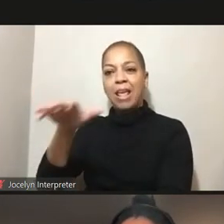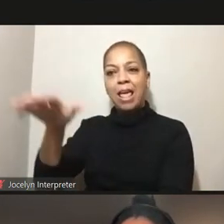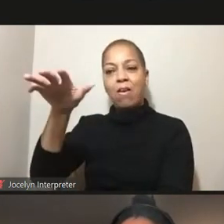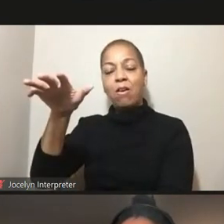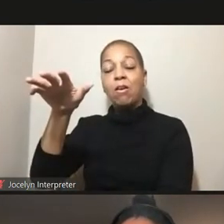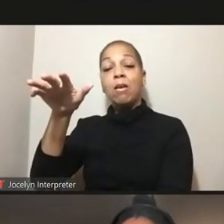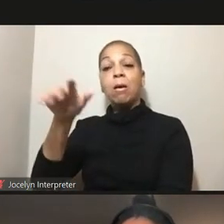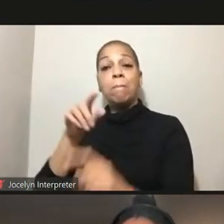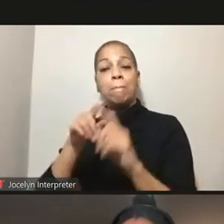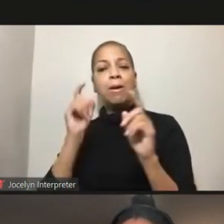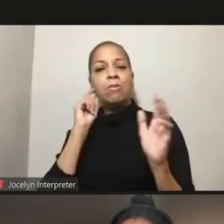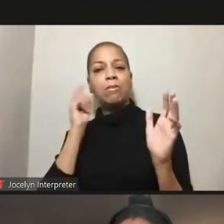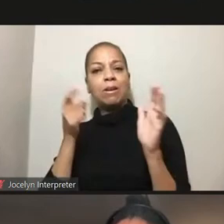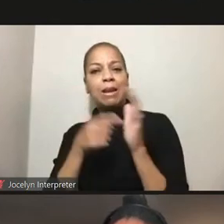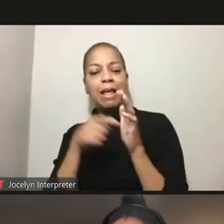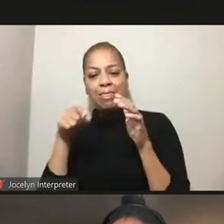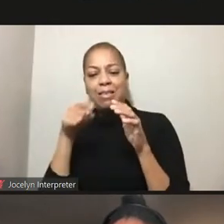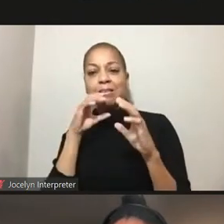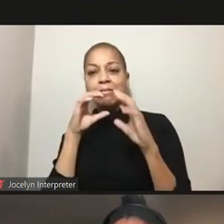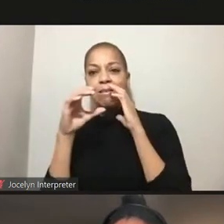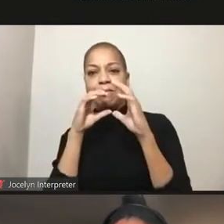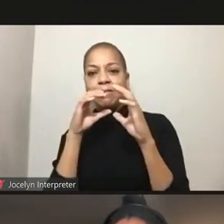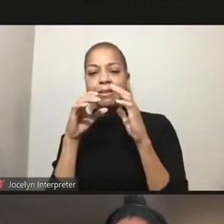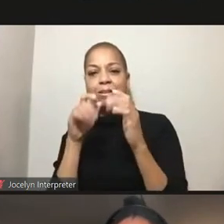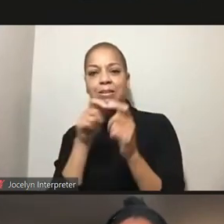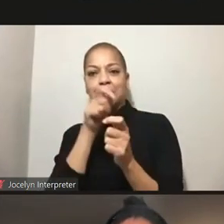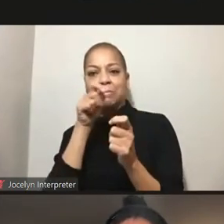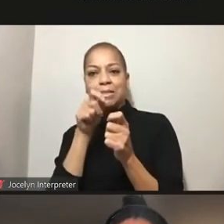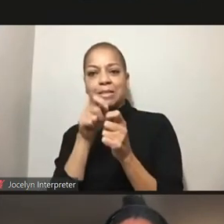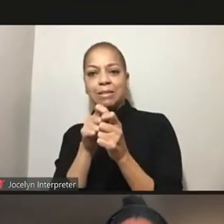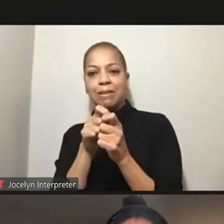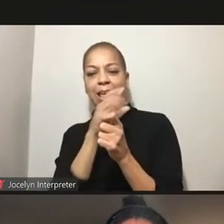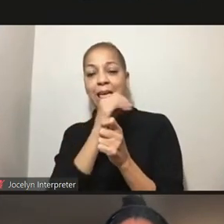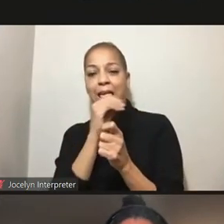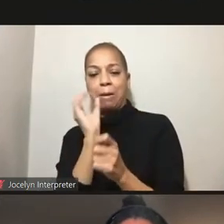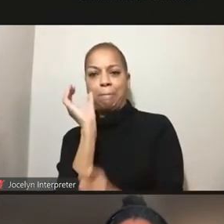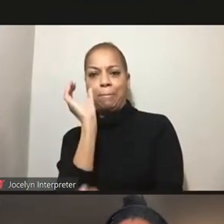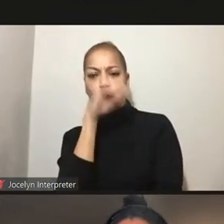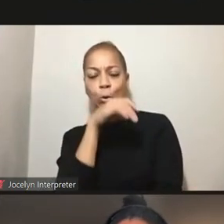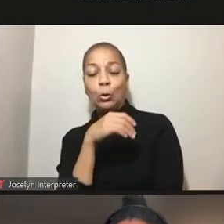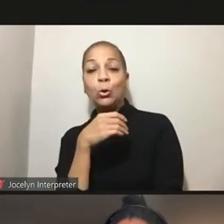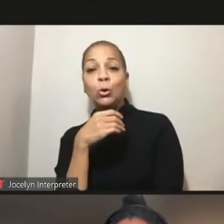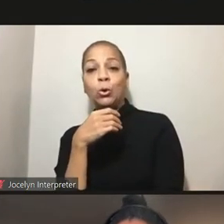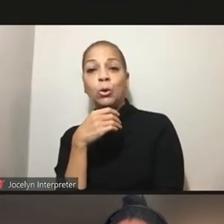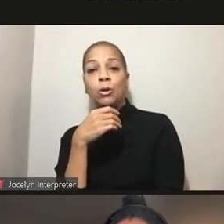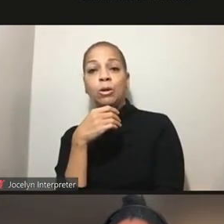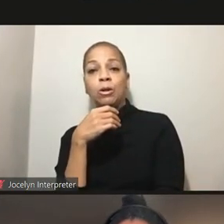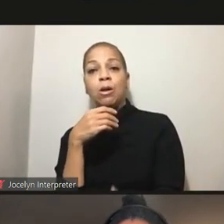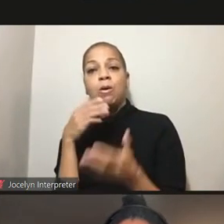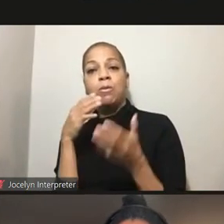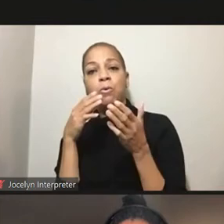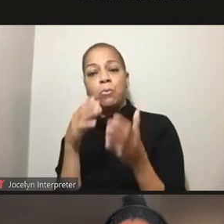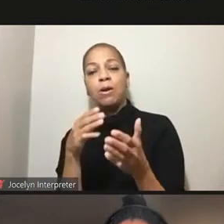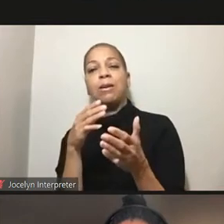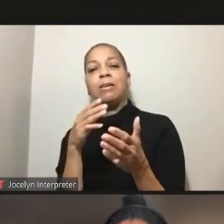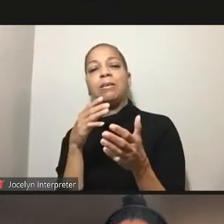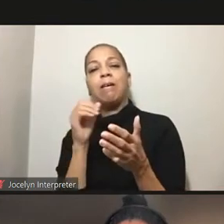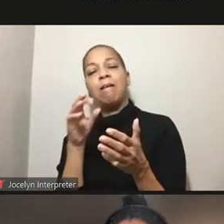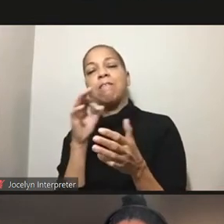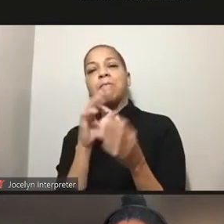this conversation is particular and peculiar in the ways in which people of African